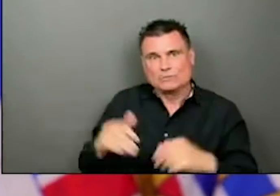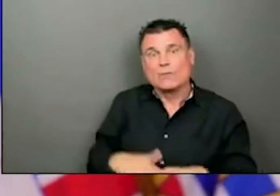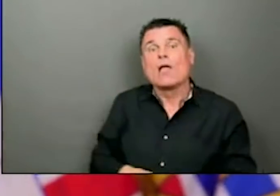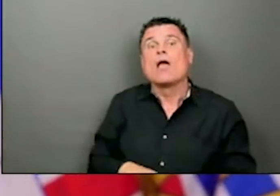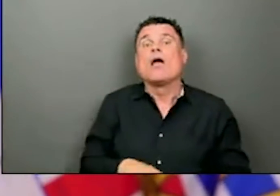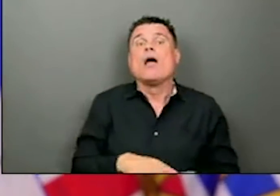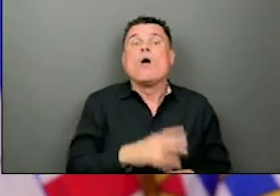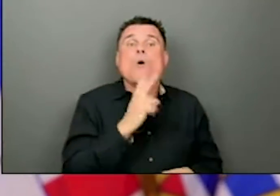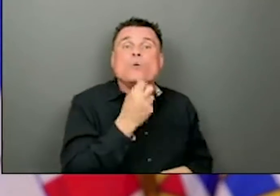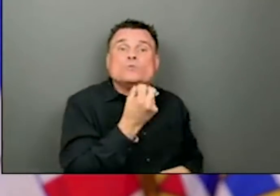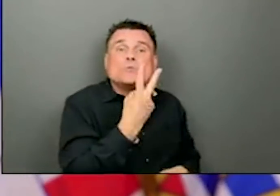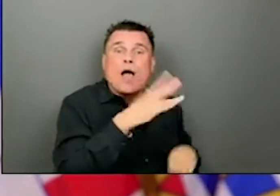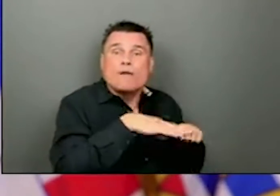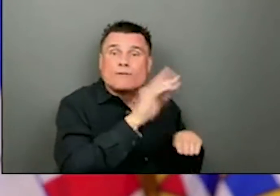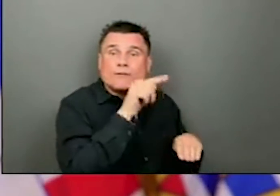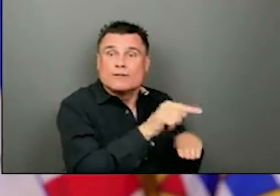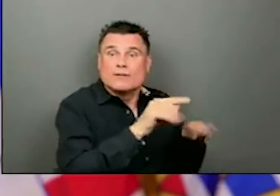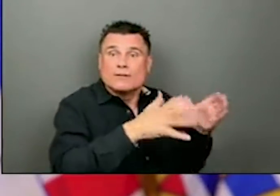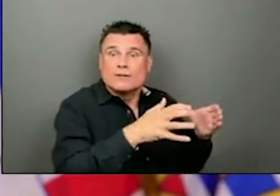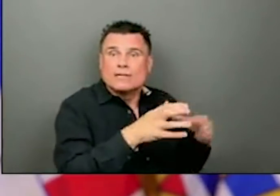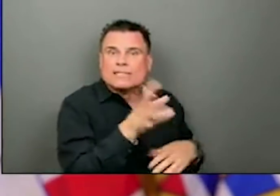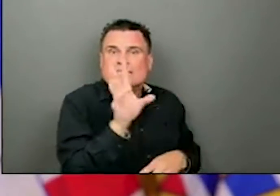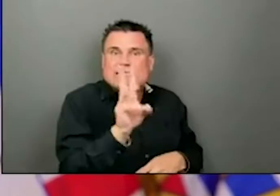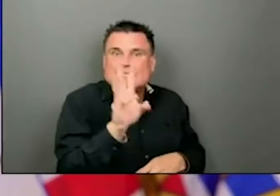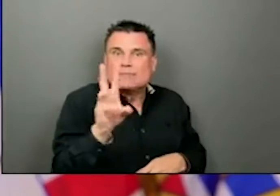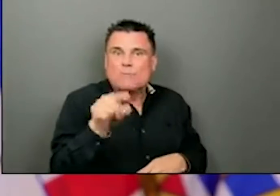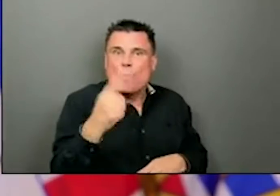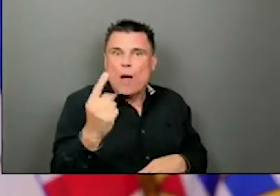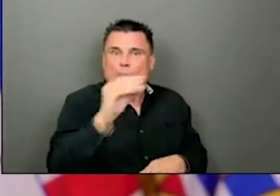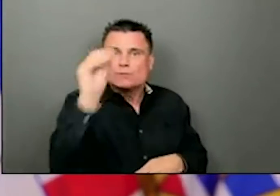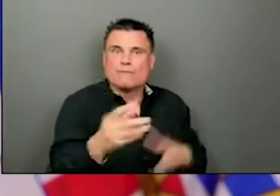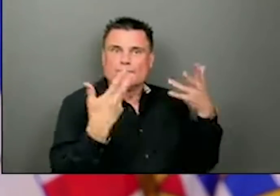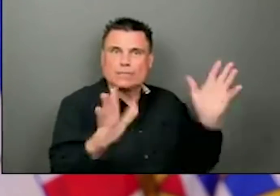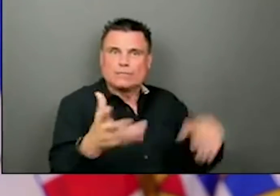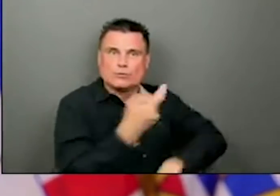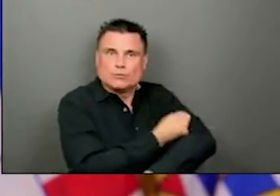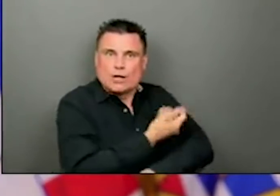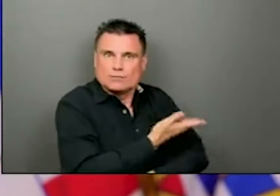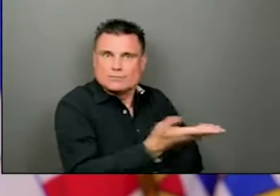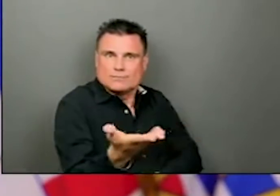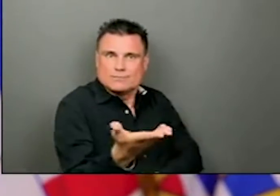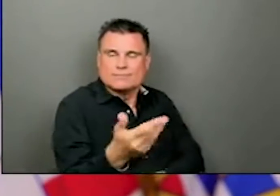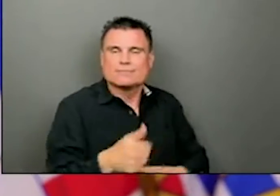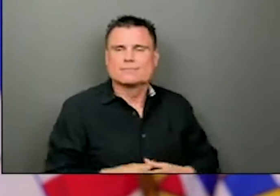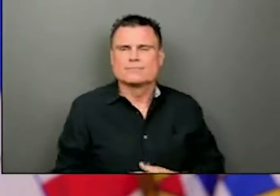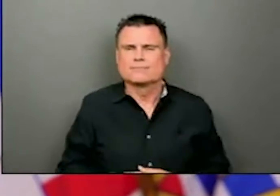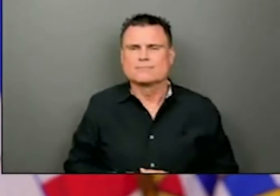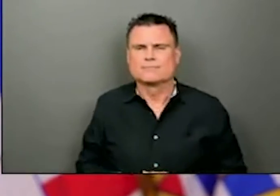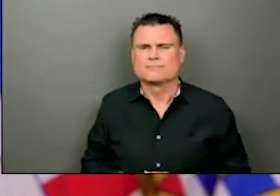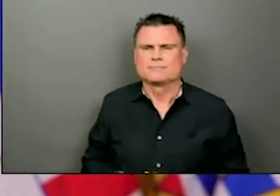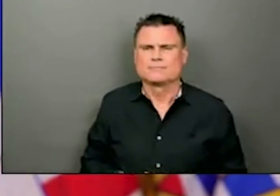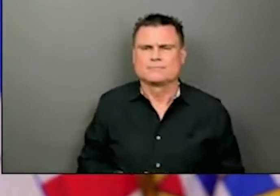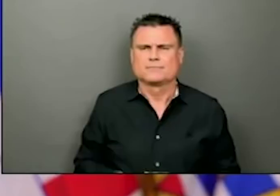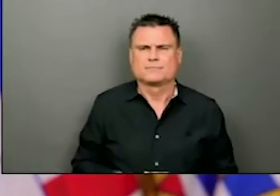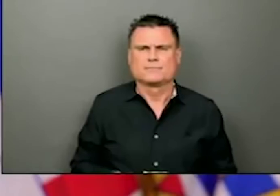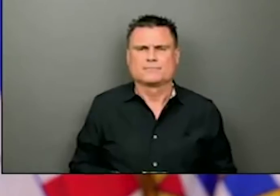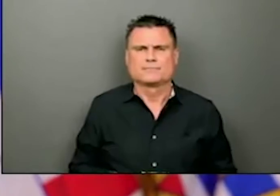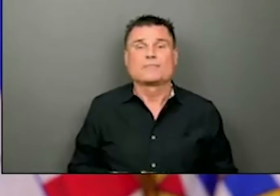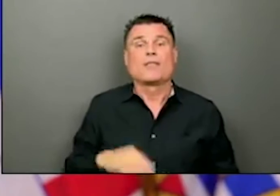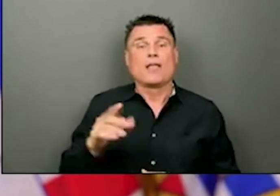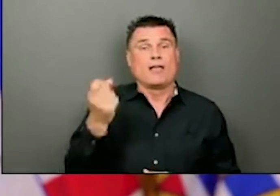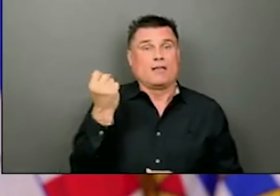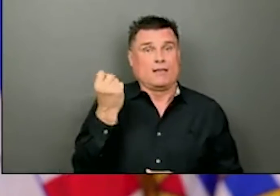highly effective, but they're not 100%, at least not yet. This is why it is